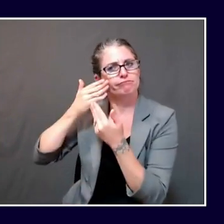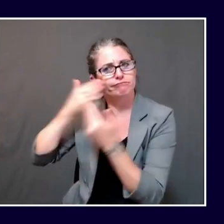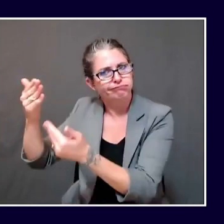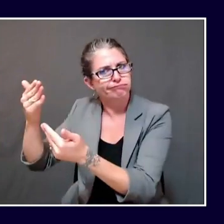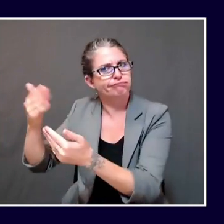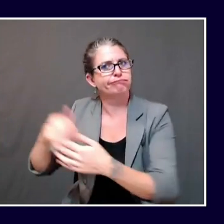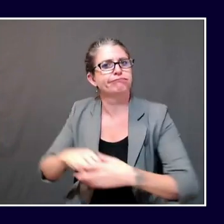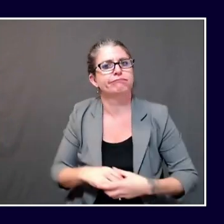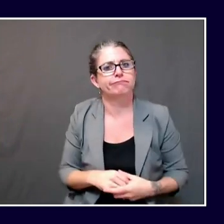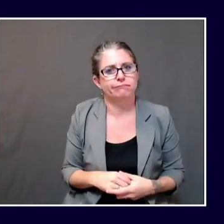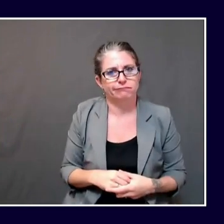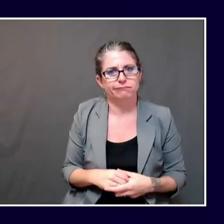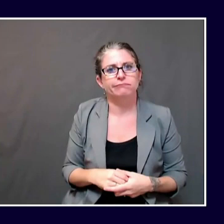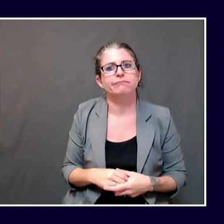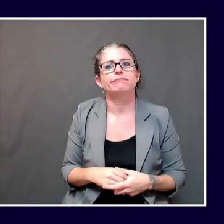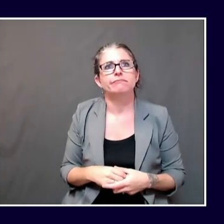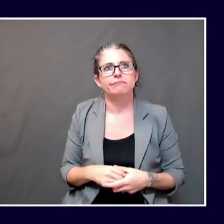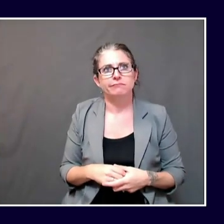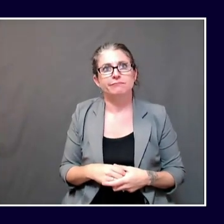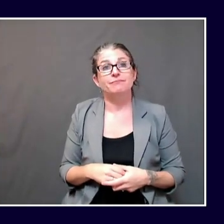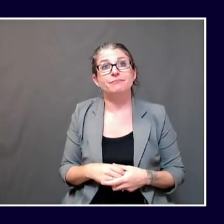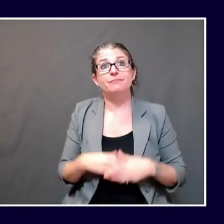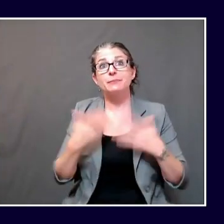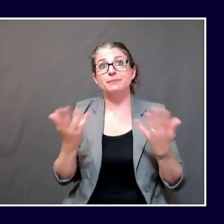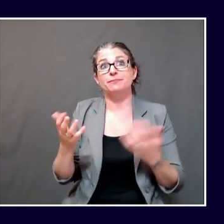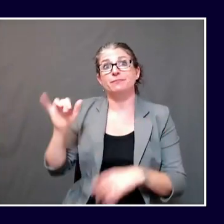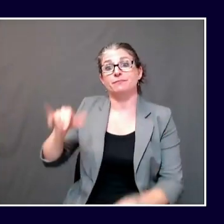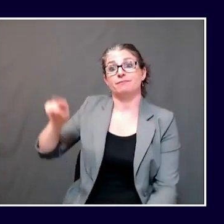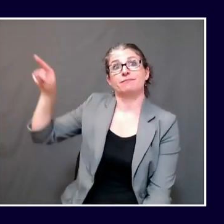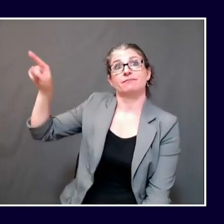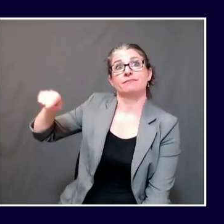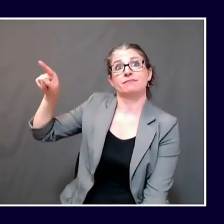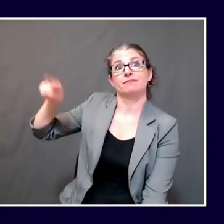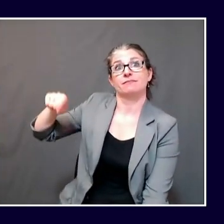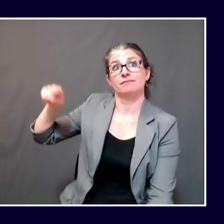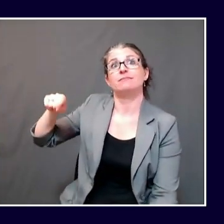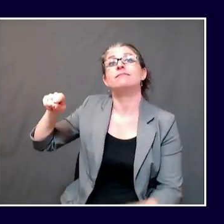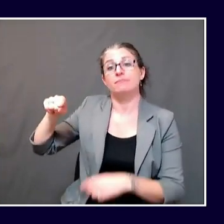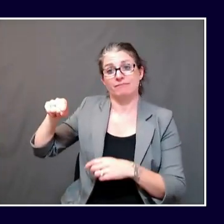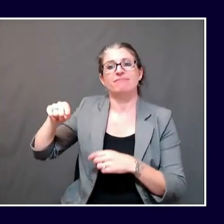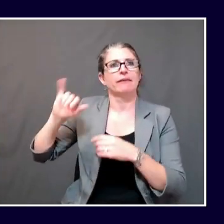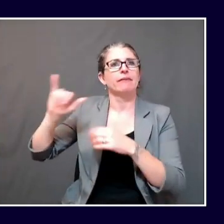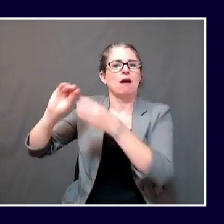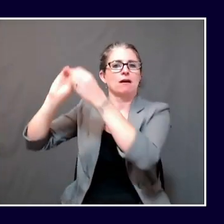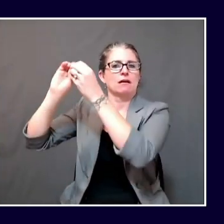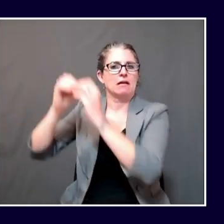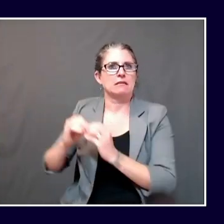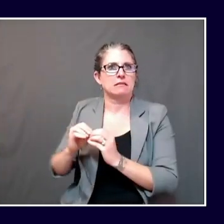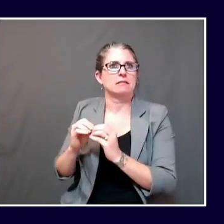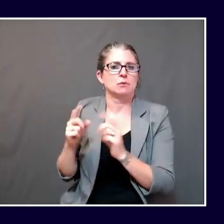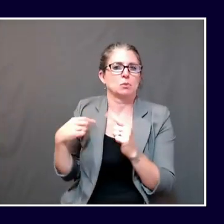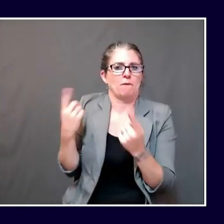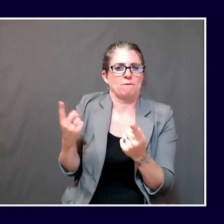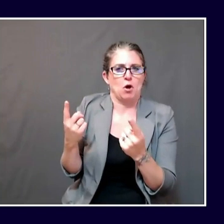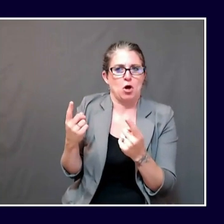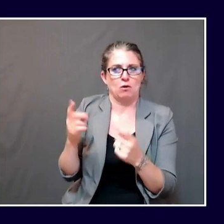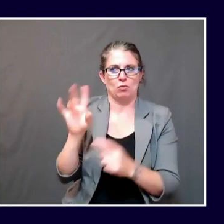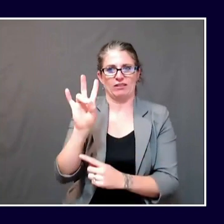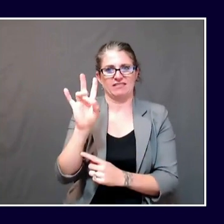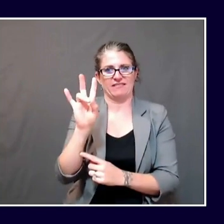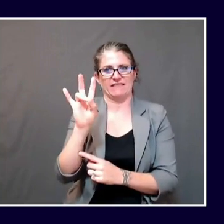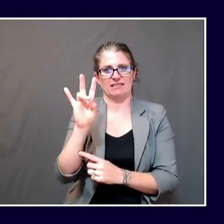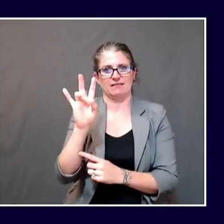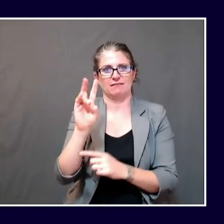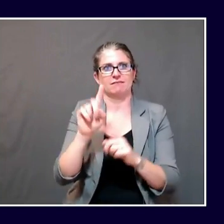there. Again, this is right now a cluster of cases, and we're further analyzing the test results. As we have